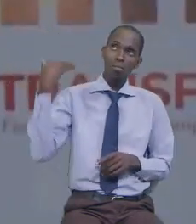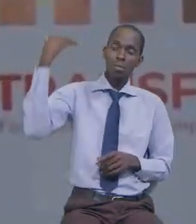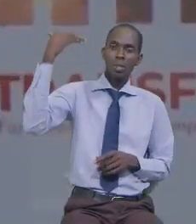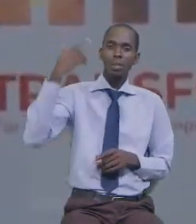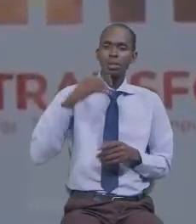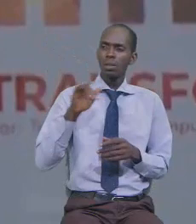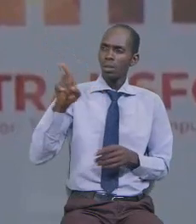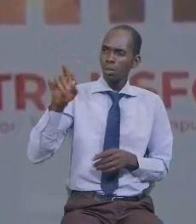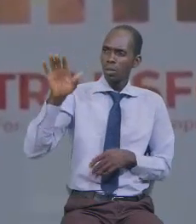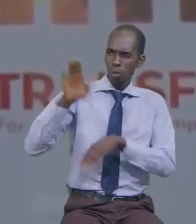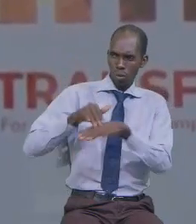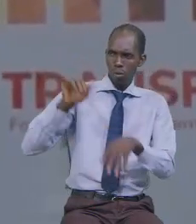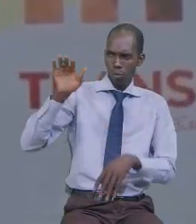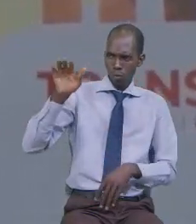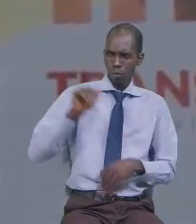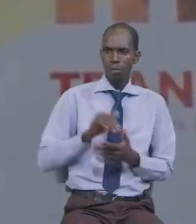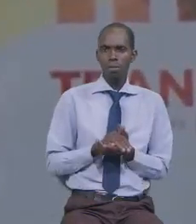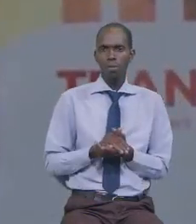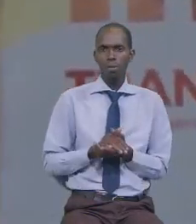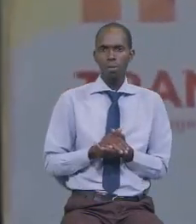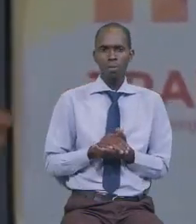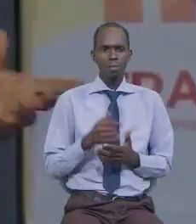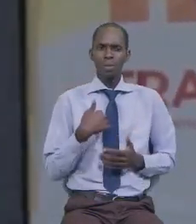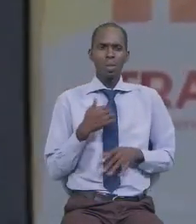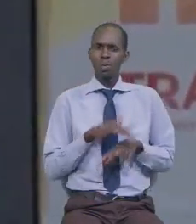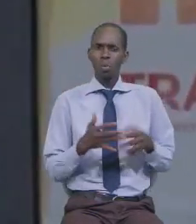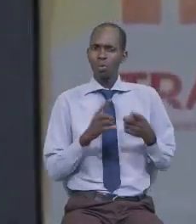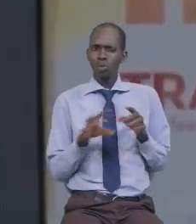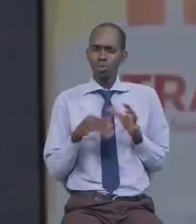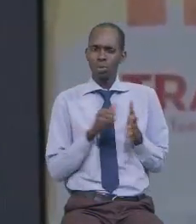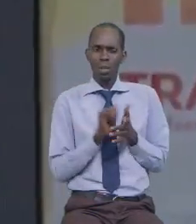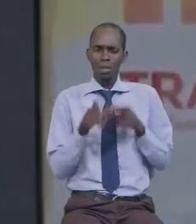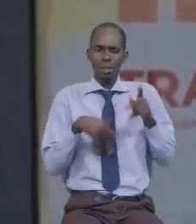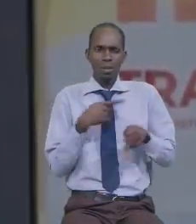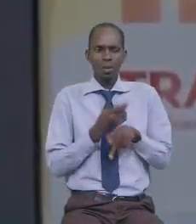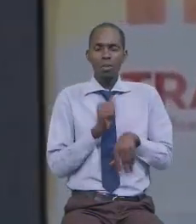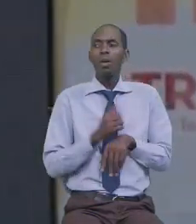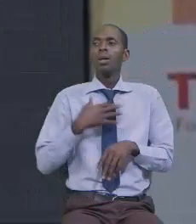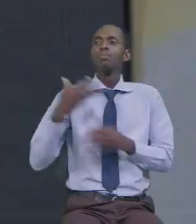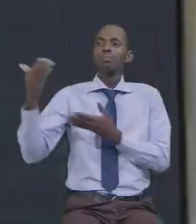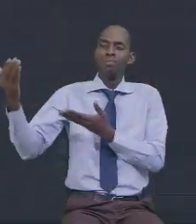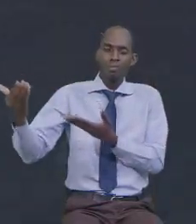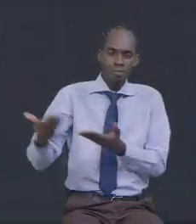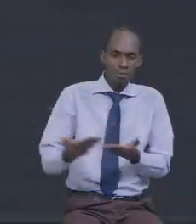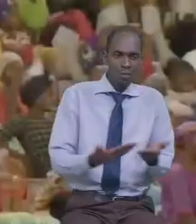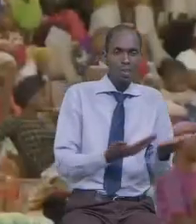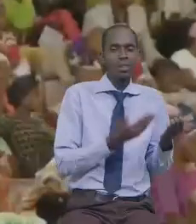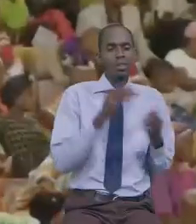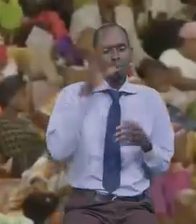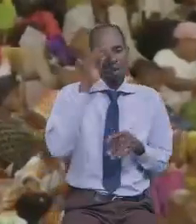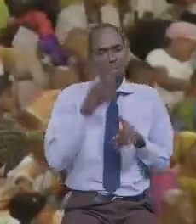you. I didn't want to do that. That's why I was hiding. And they brought him out of the hiding.